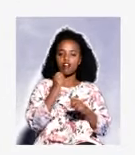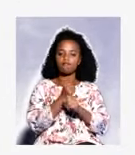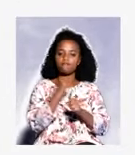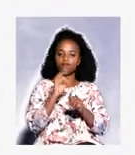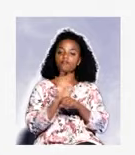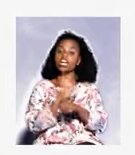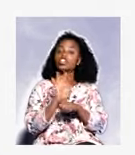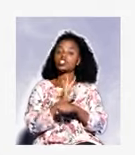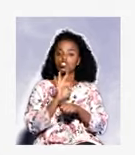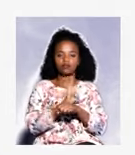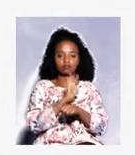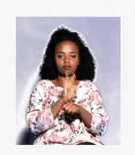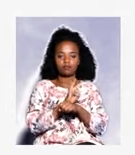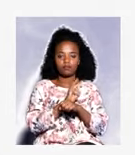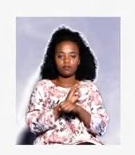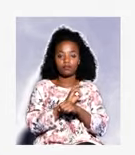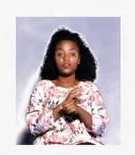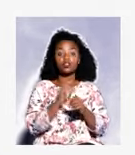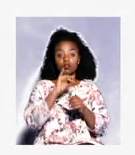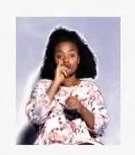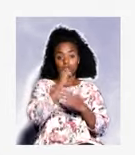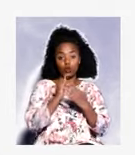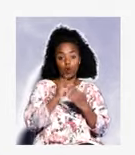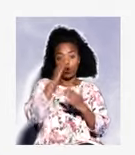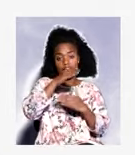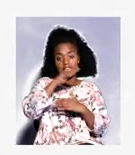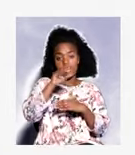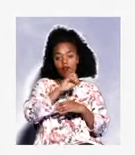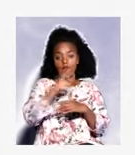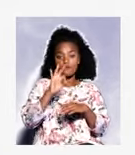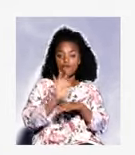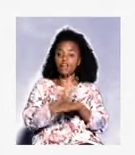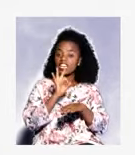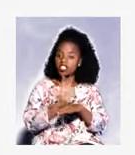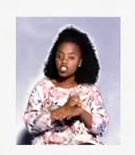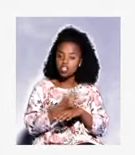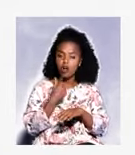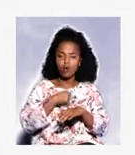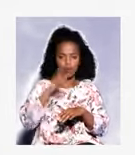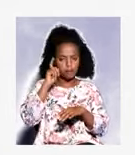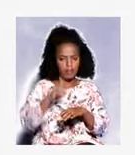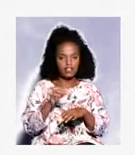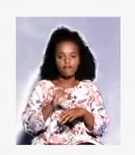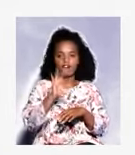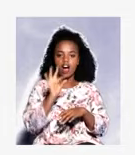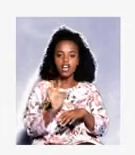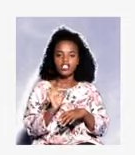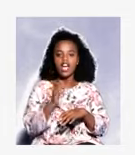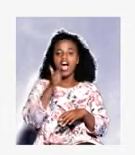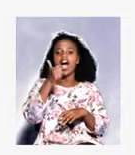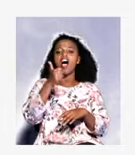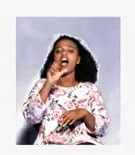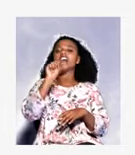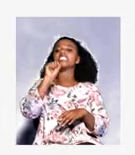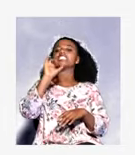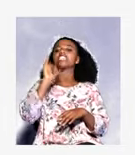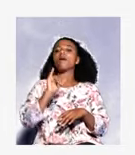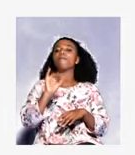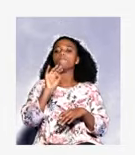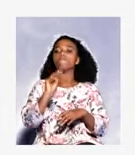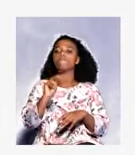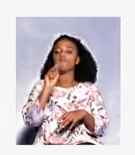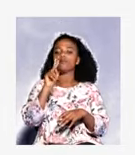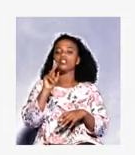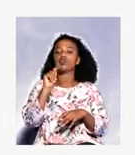function. To draw the graph of rational function, we need to find asymptotes.